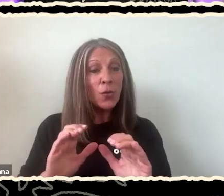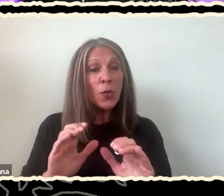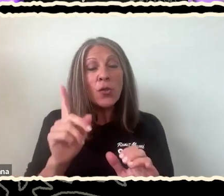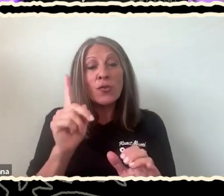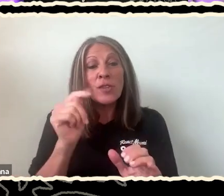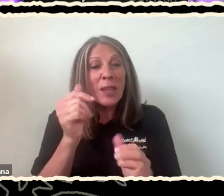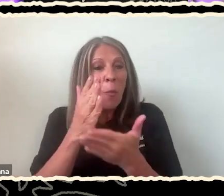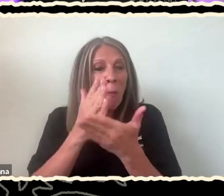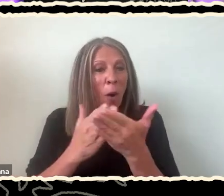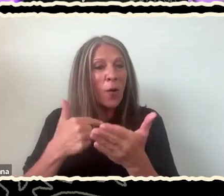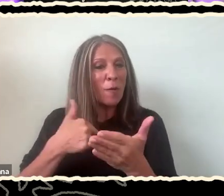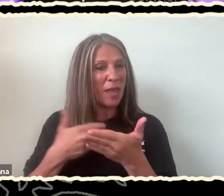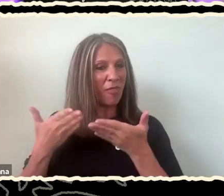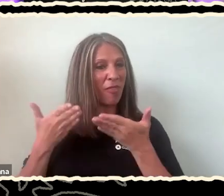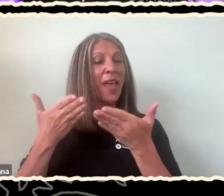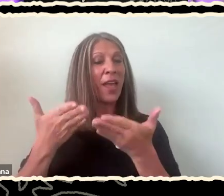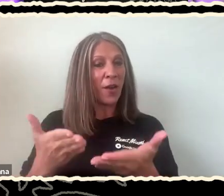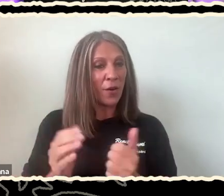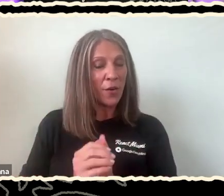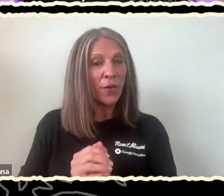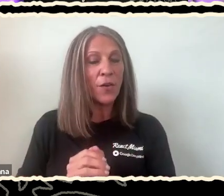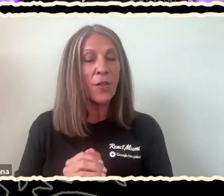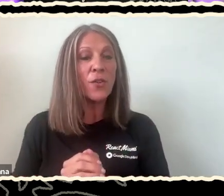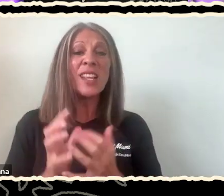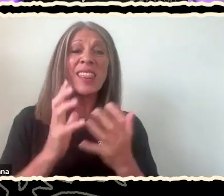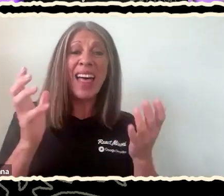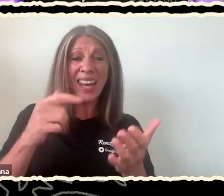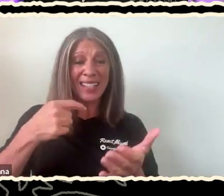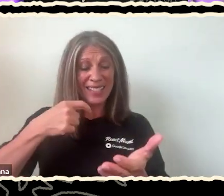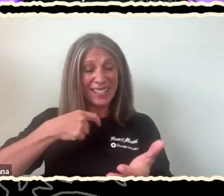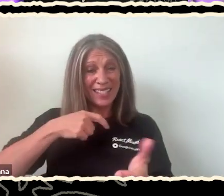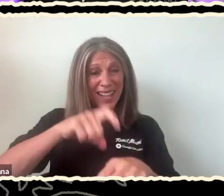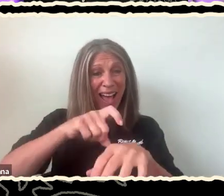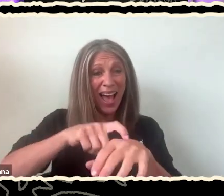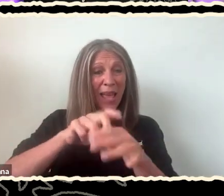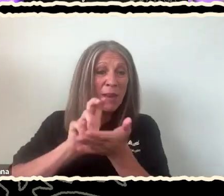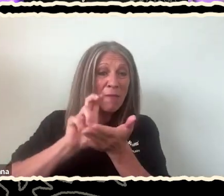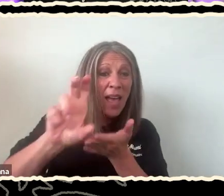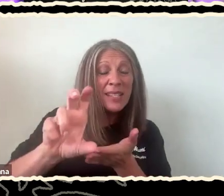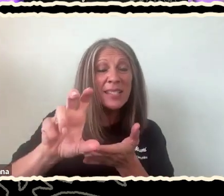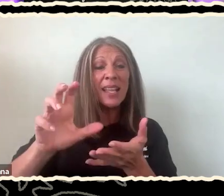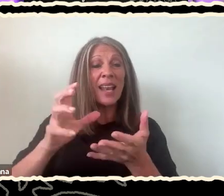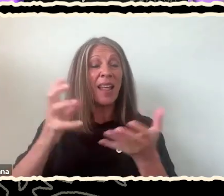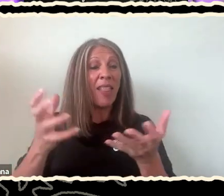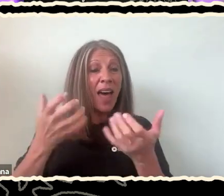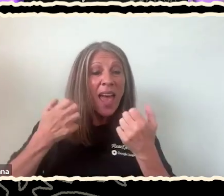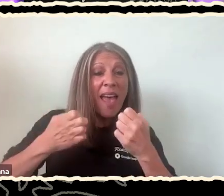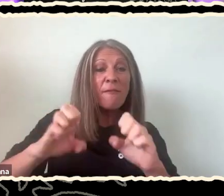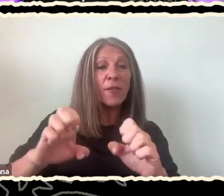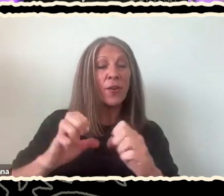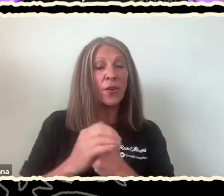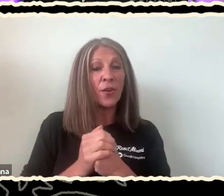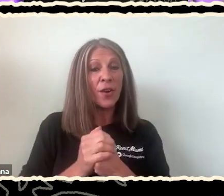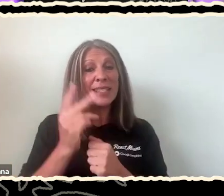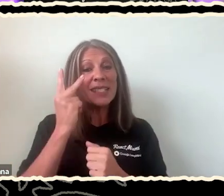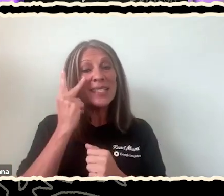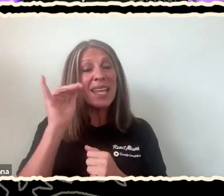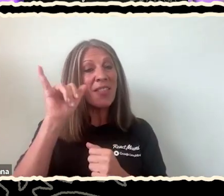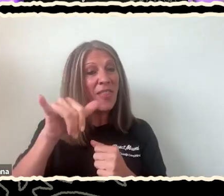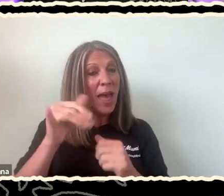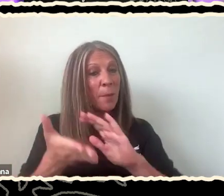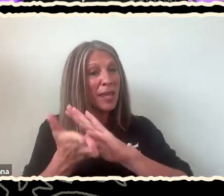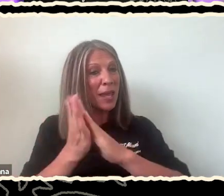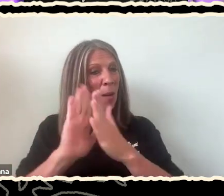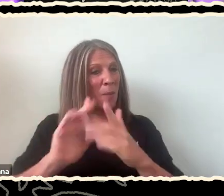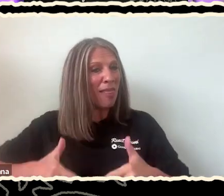little part of me then. Because there's a lot of time invested, a lot of effort, a lot of trouble in the process, you know? And seeing all that stuff come to